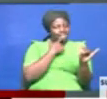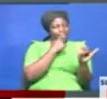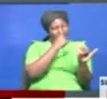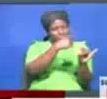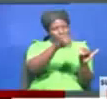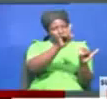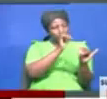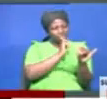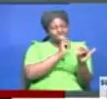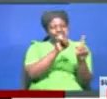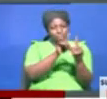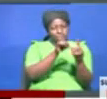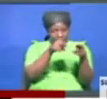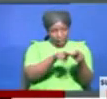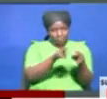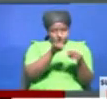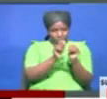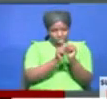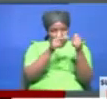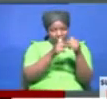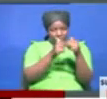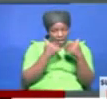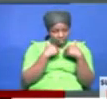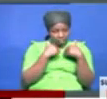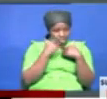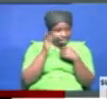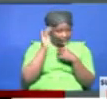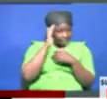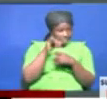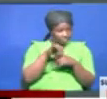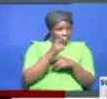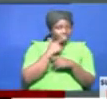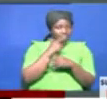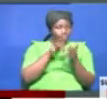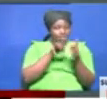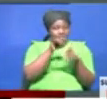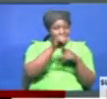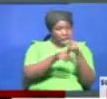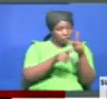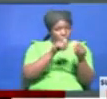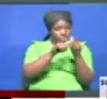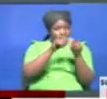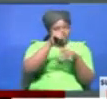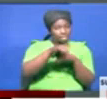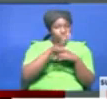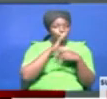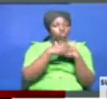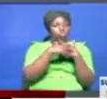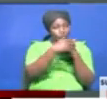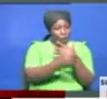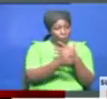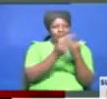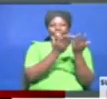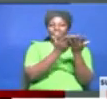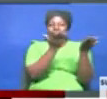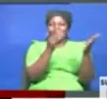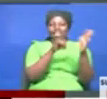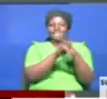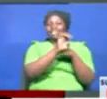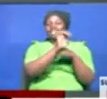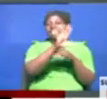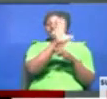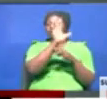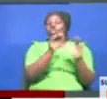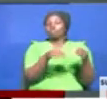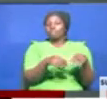in 2017. We even had them saying that this is a process that needs to be emulated at least across the East African community.